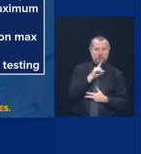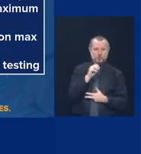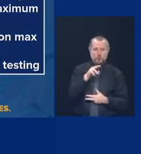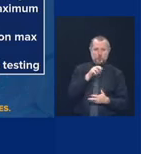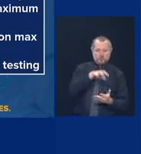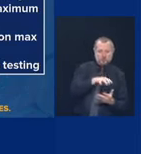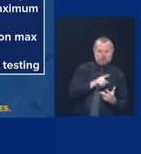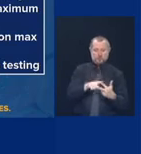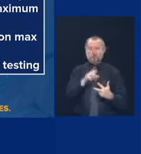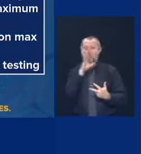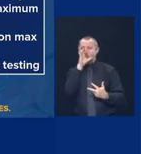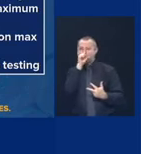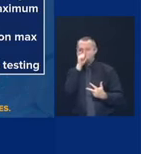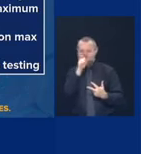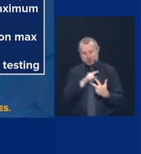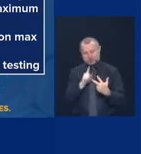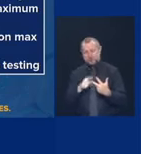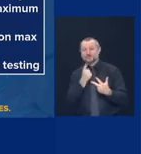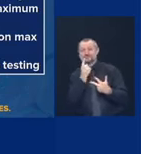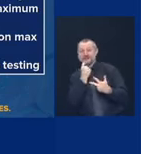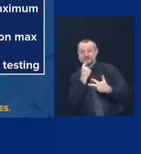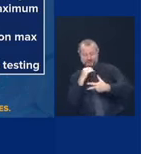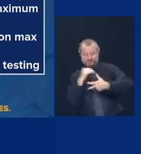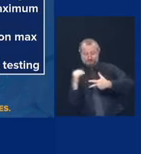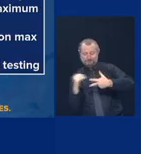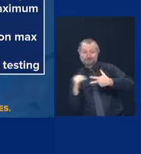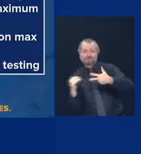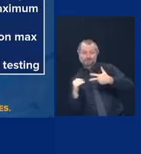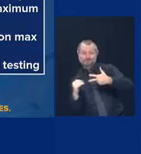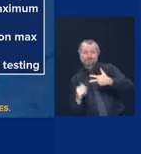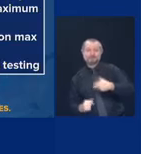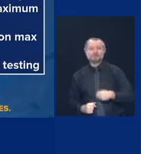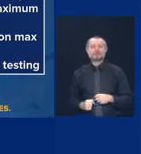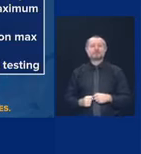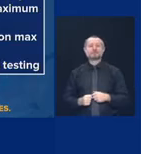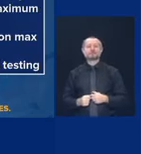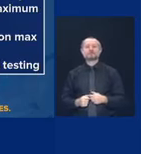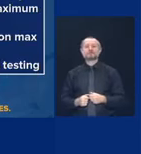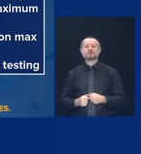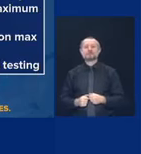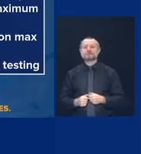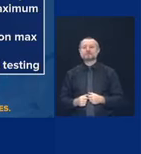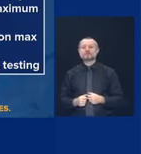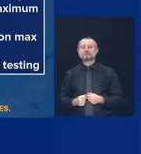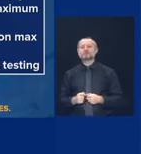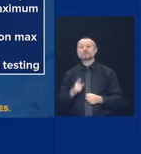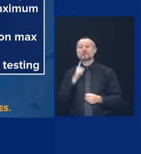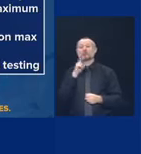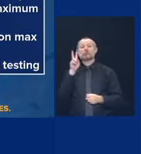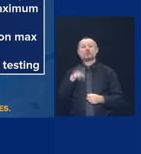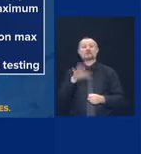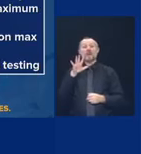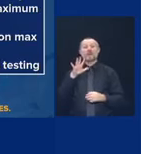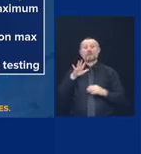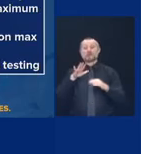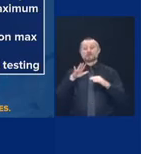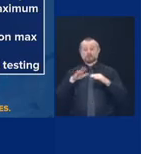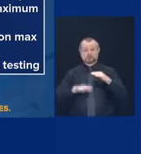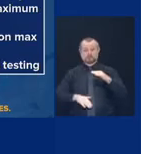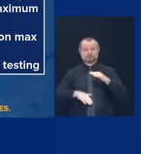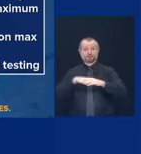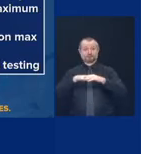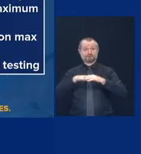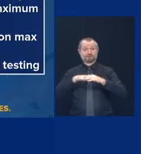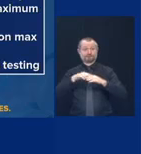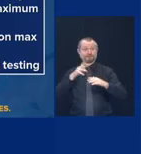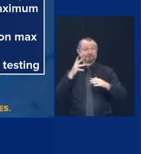zone, going up with the infection rate. You hit 2.5%. Outside of New